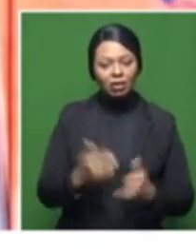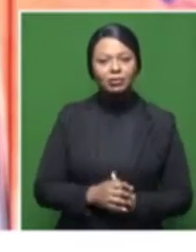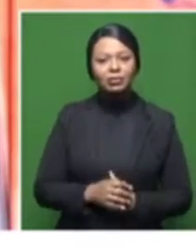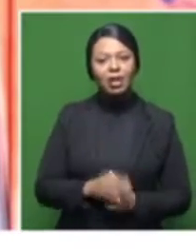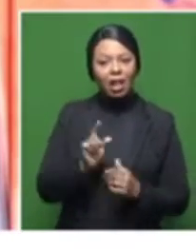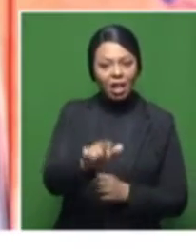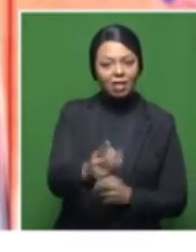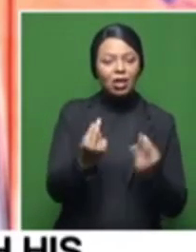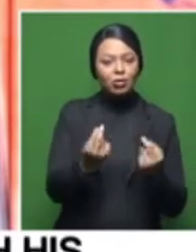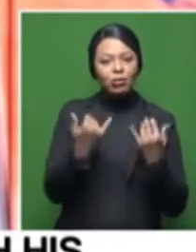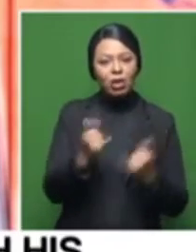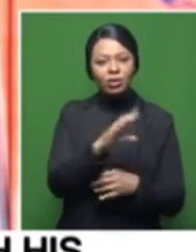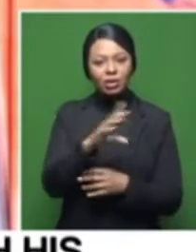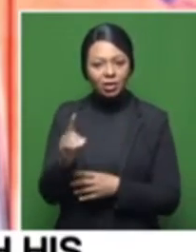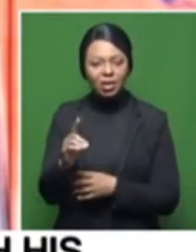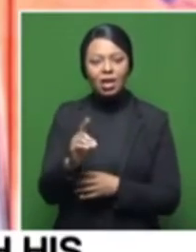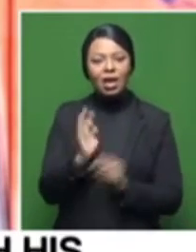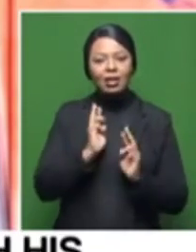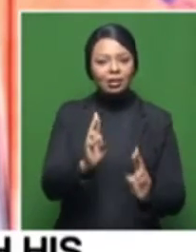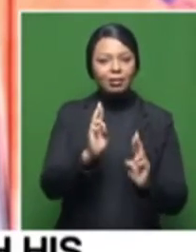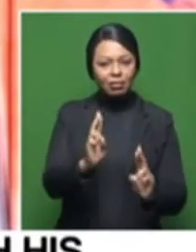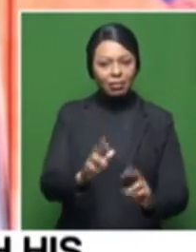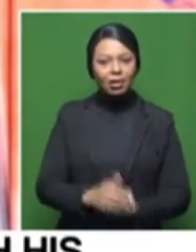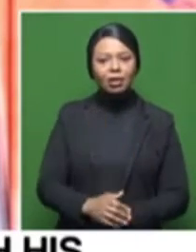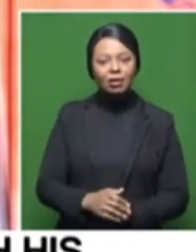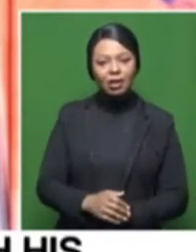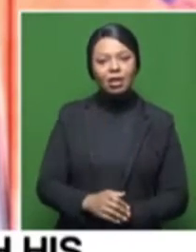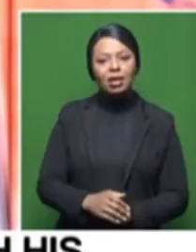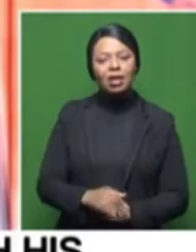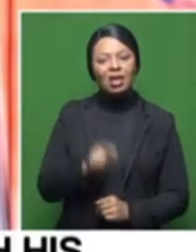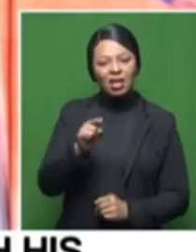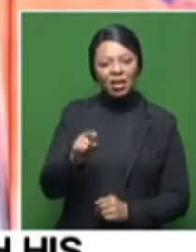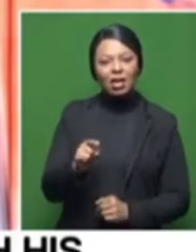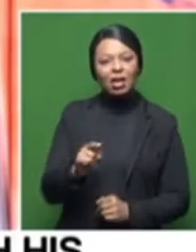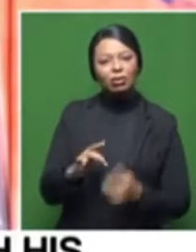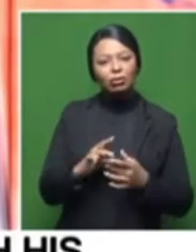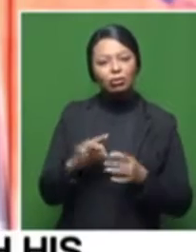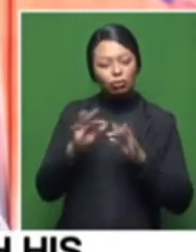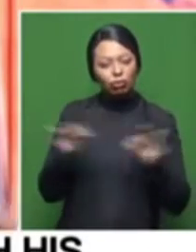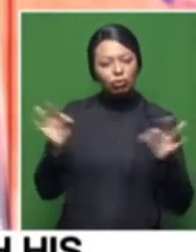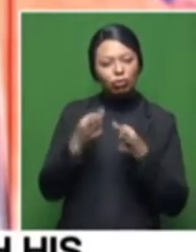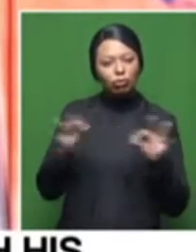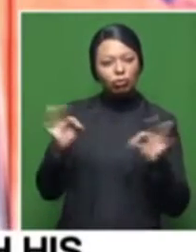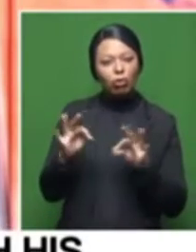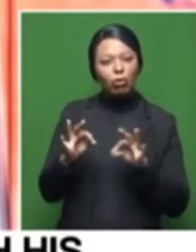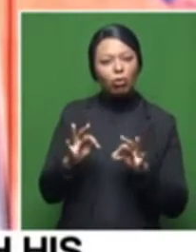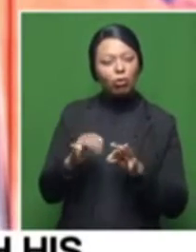latest single, Ithemba, it's with John London, a song that is very dear to me. I mean, we're going through the